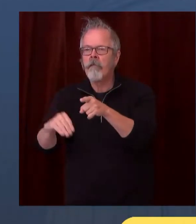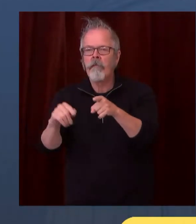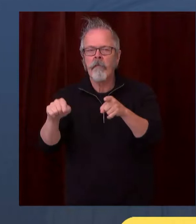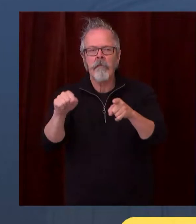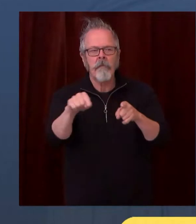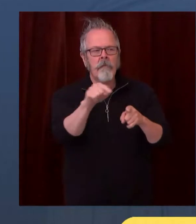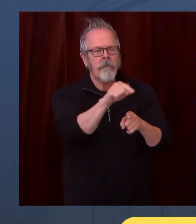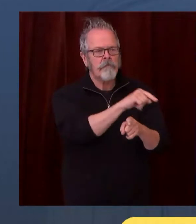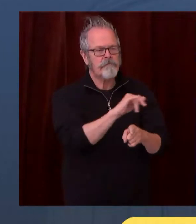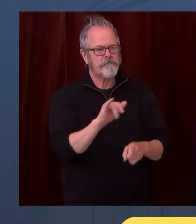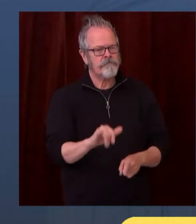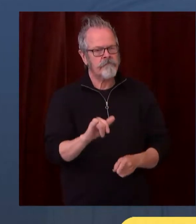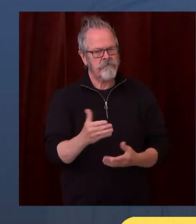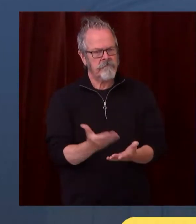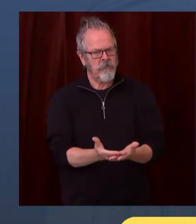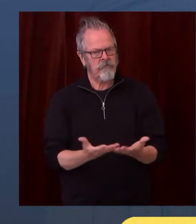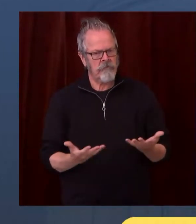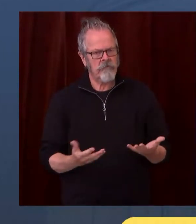campaign.